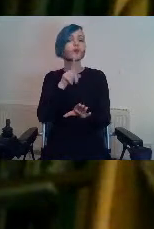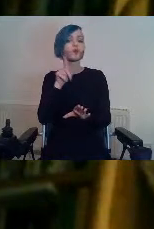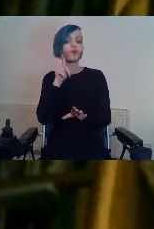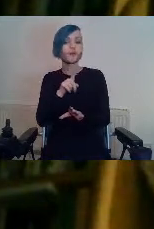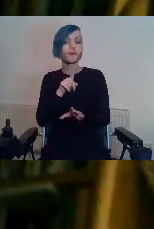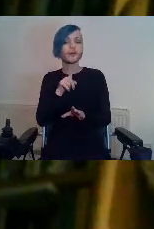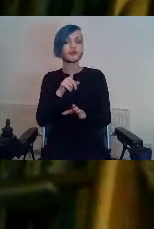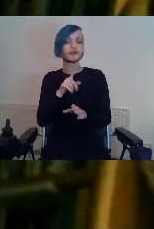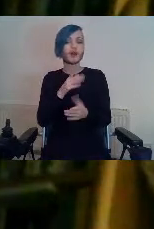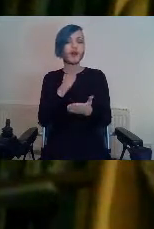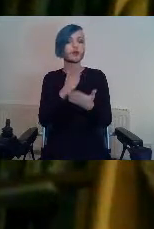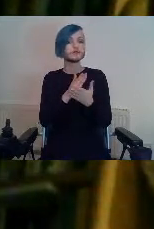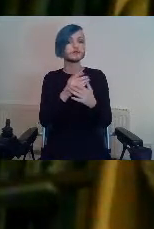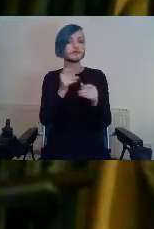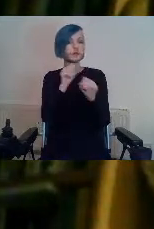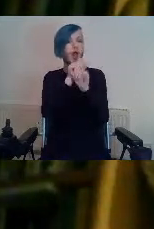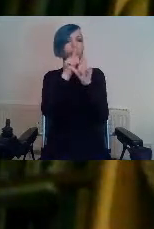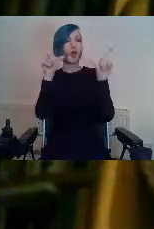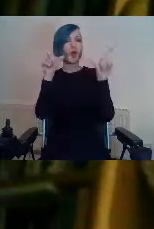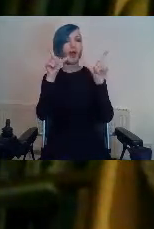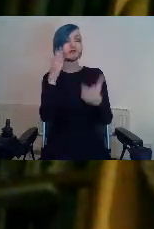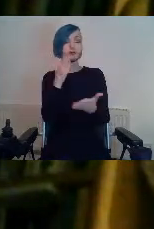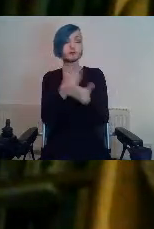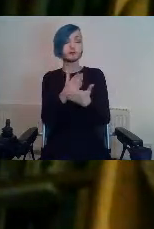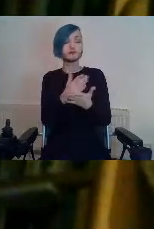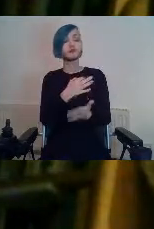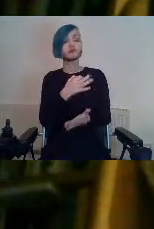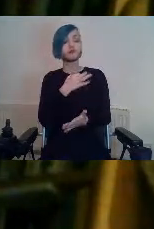conscious of the real risks, such like